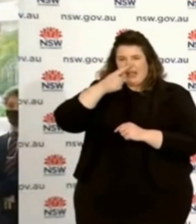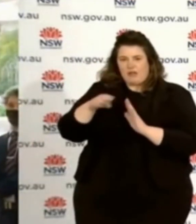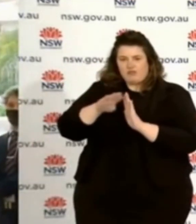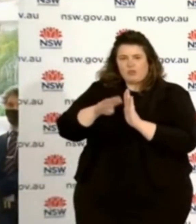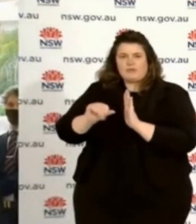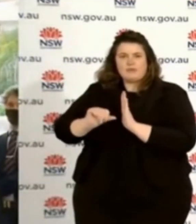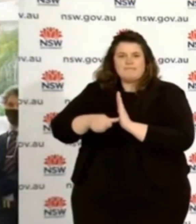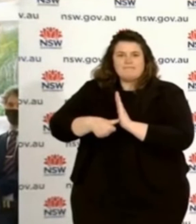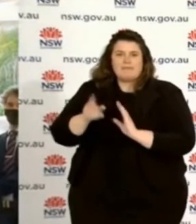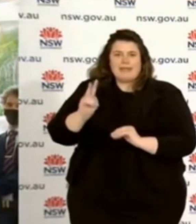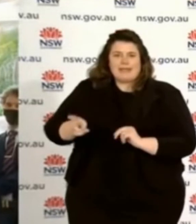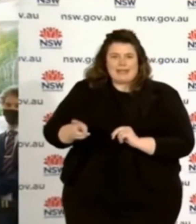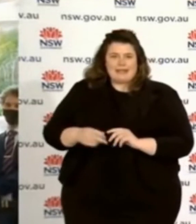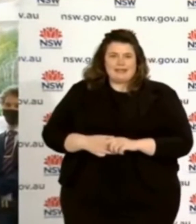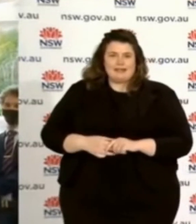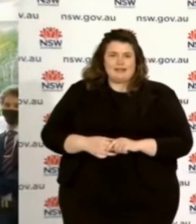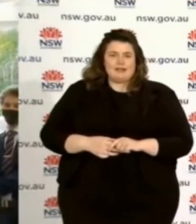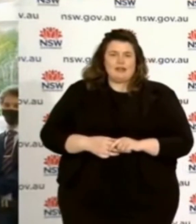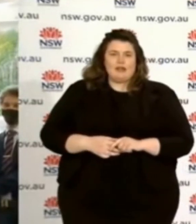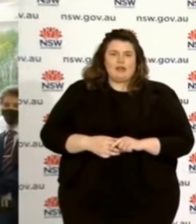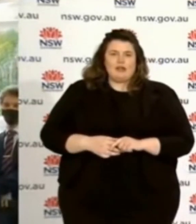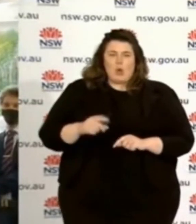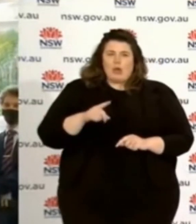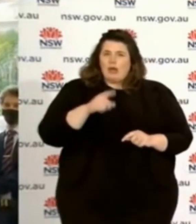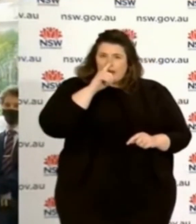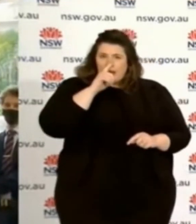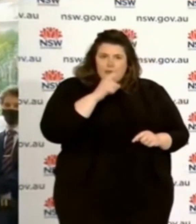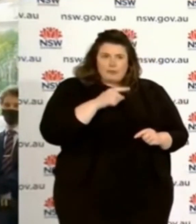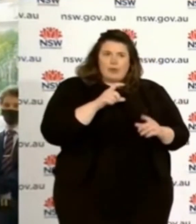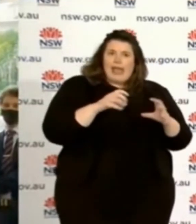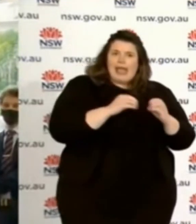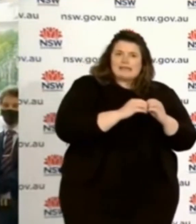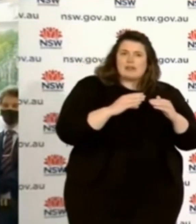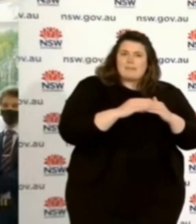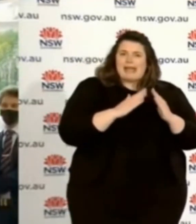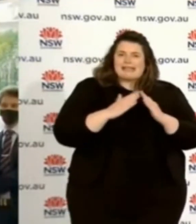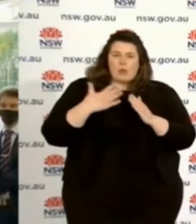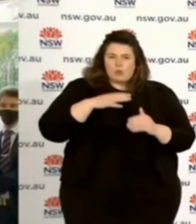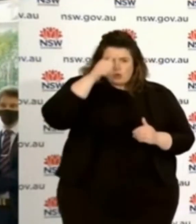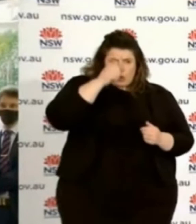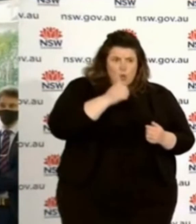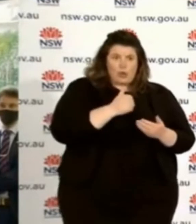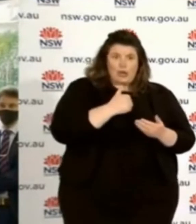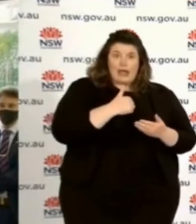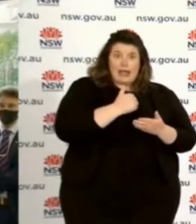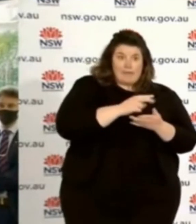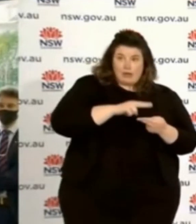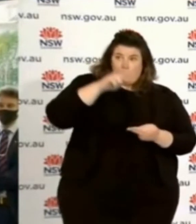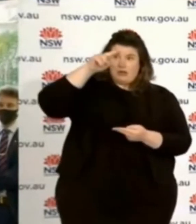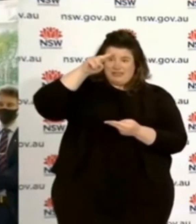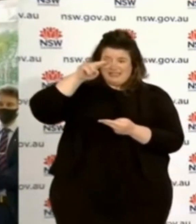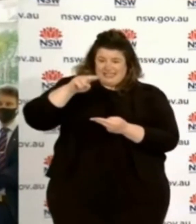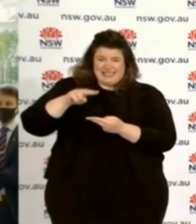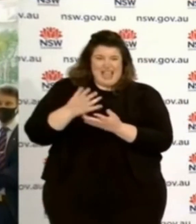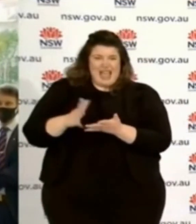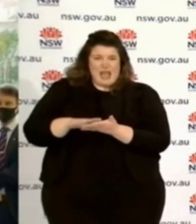me an indication of what you will consider as too high? I think especially people in Canterbury Bankstown will want to know, how low do their cases have to go if that area comes up?